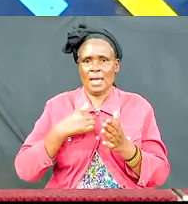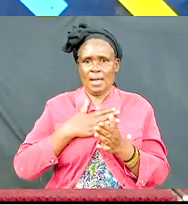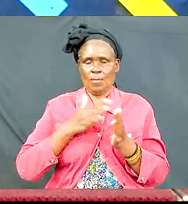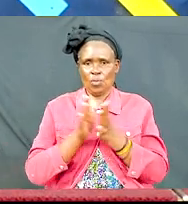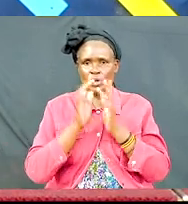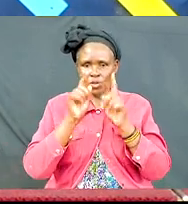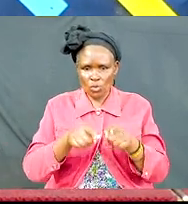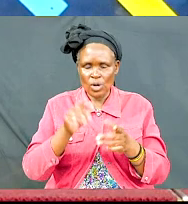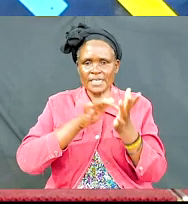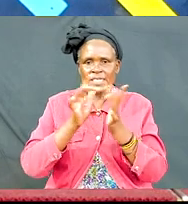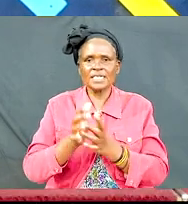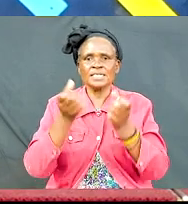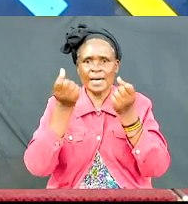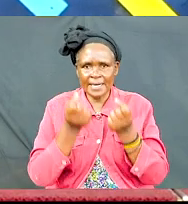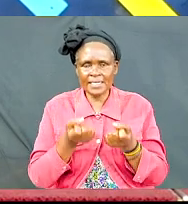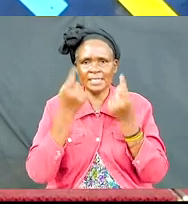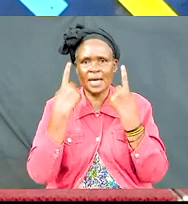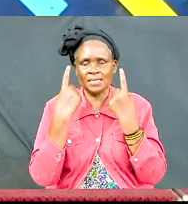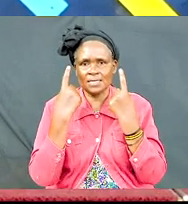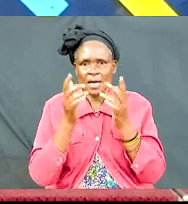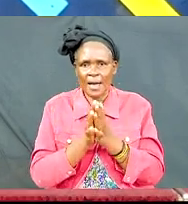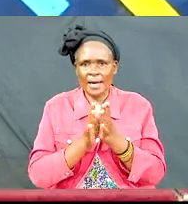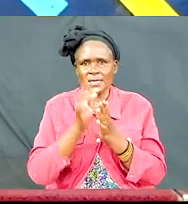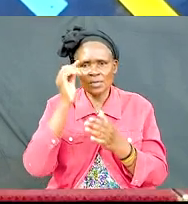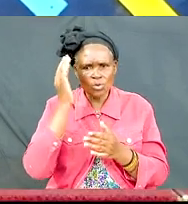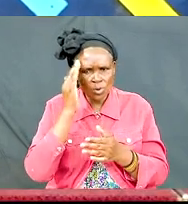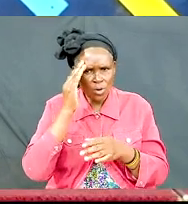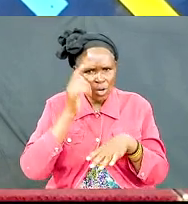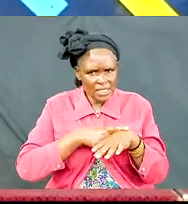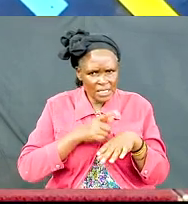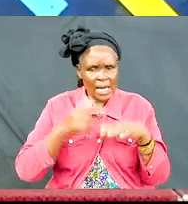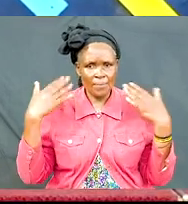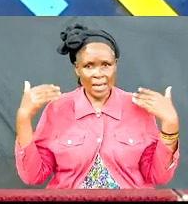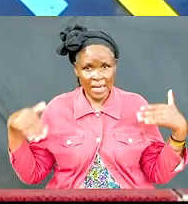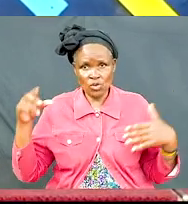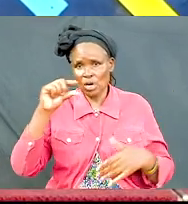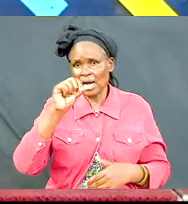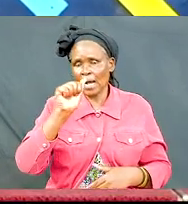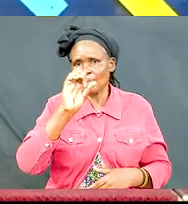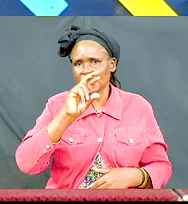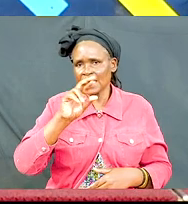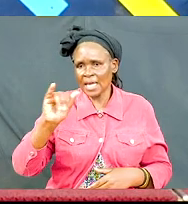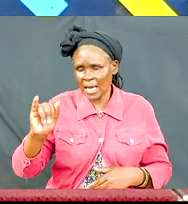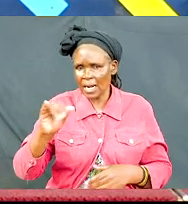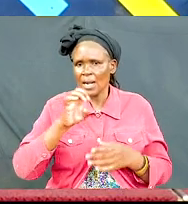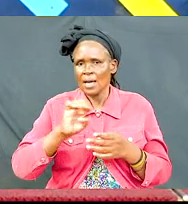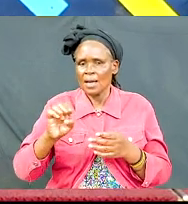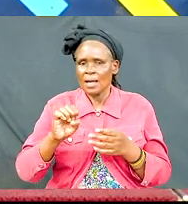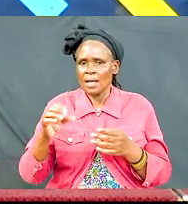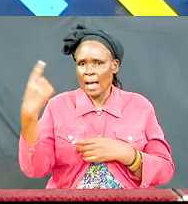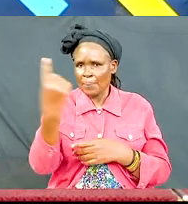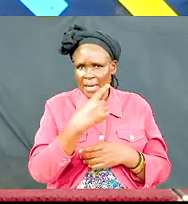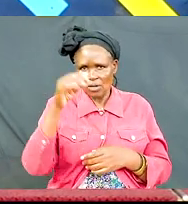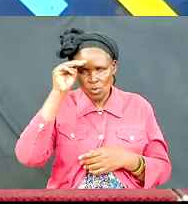Jesus understands. You know, when angel Gabriel appeared to Mary and told her that